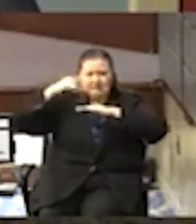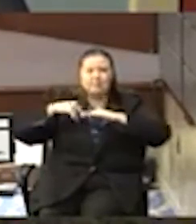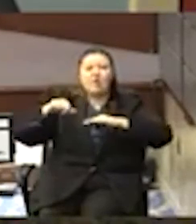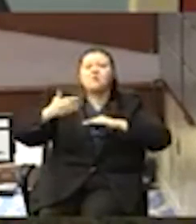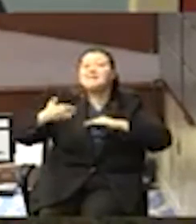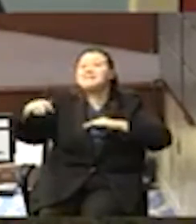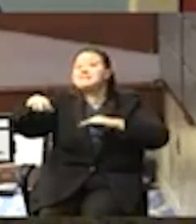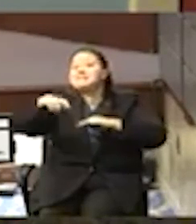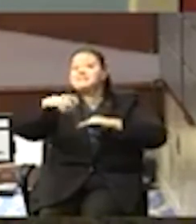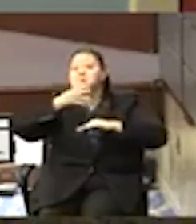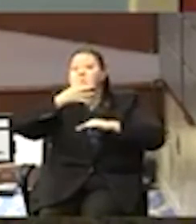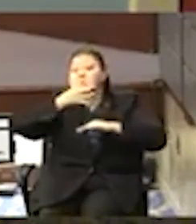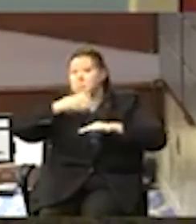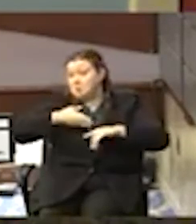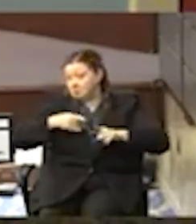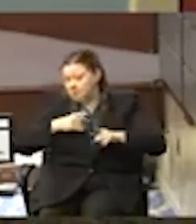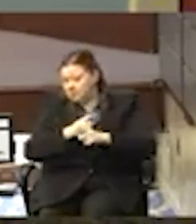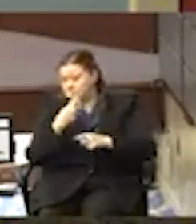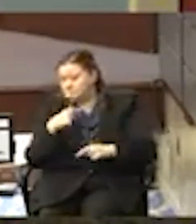will be shaded soon. See how I did that?